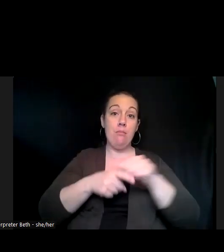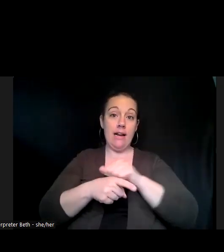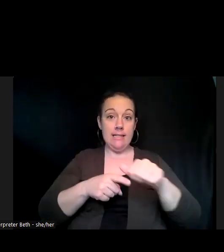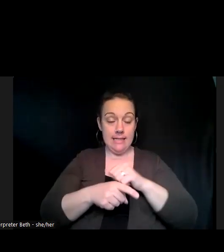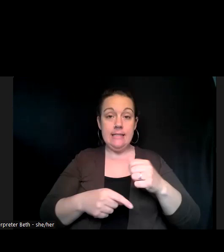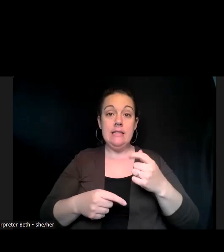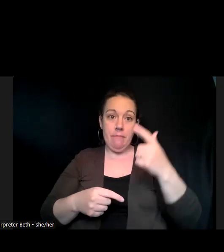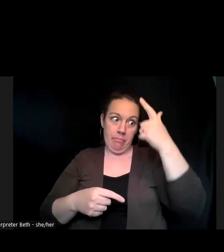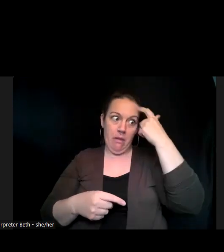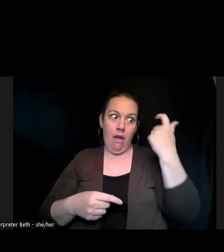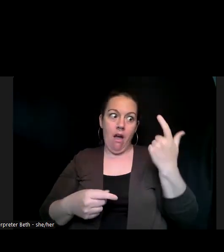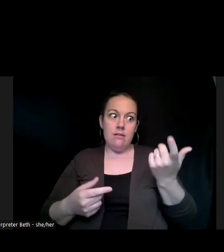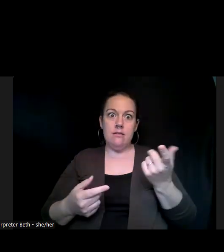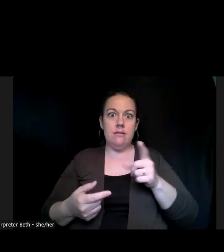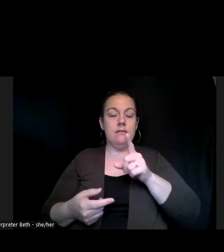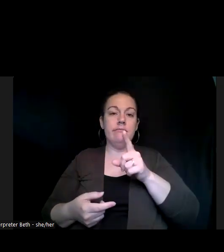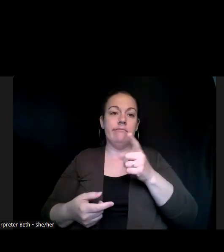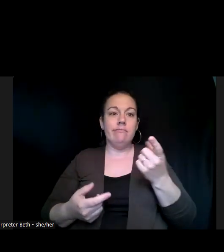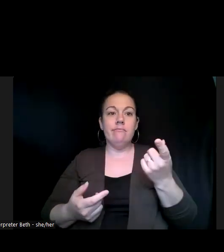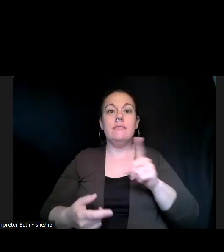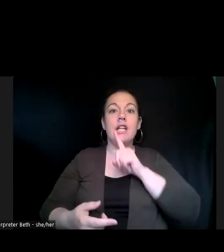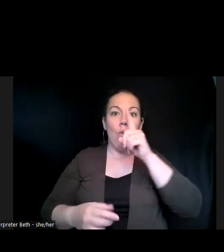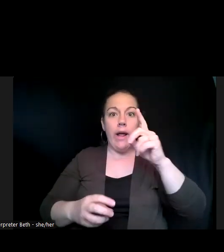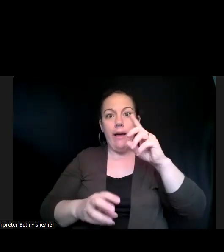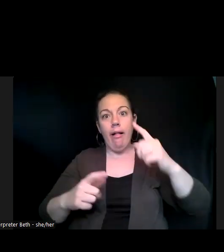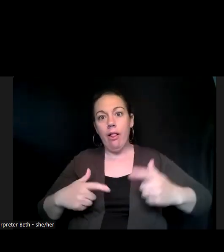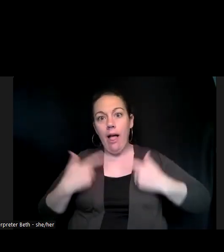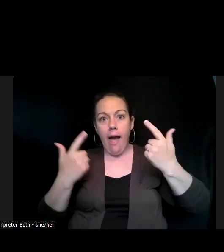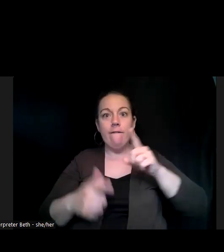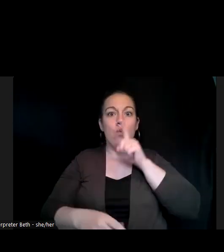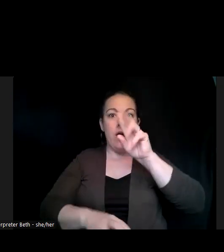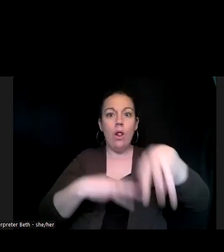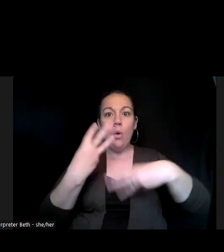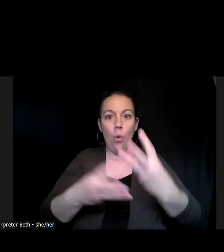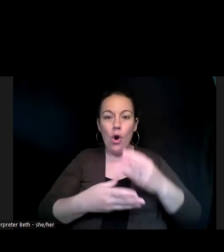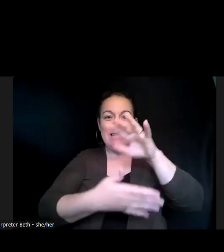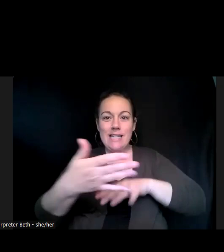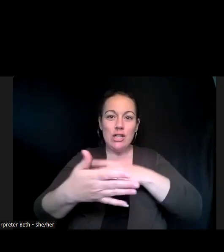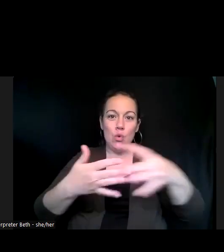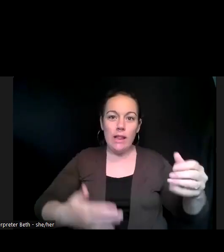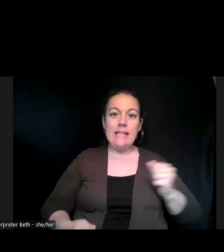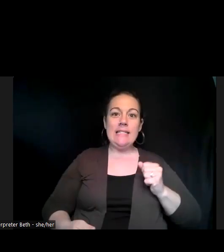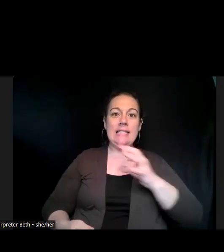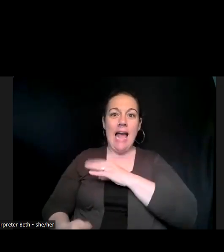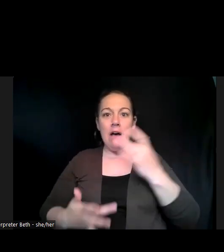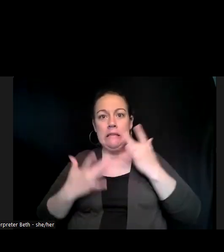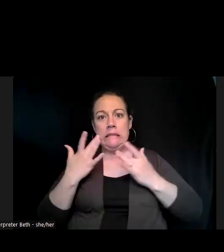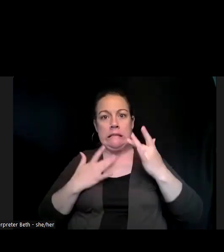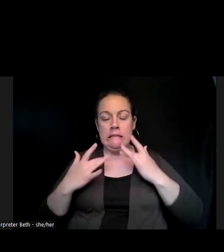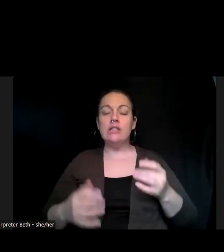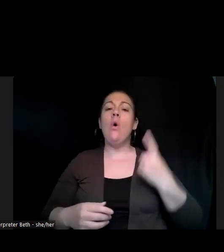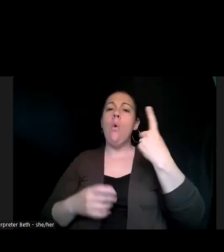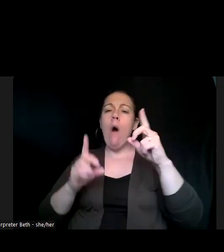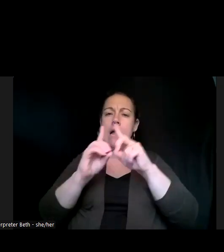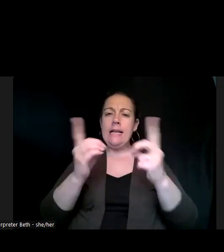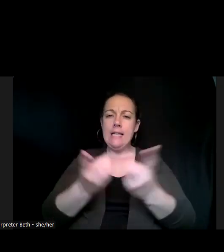the realities on the ground, particularly around staffing and scheduling. And so one district that we sort of looked at